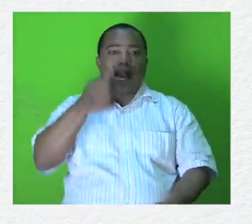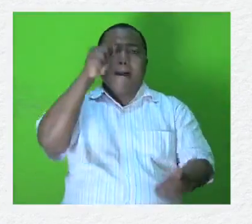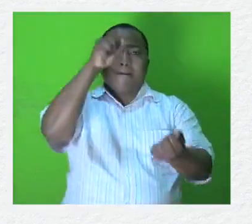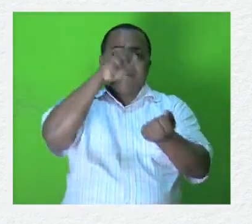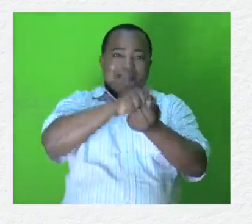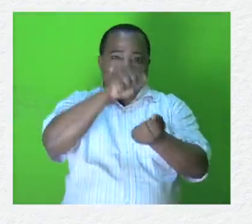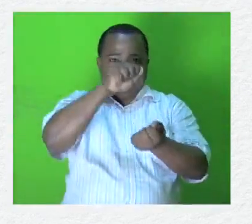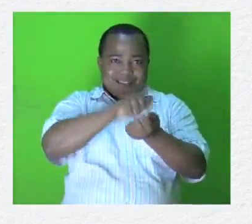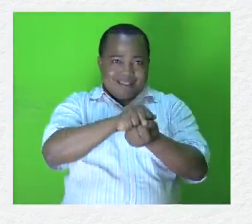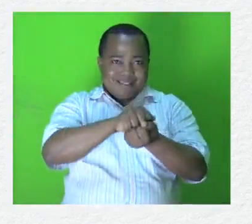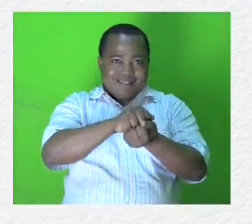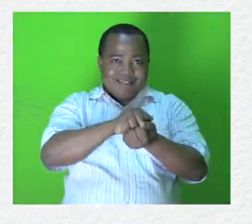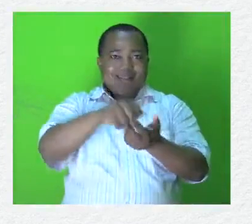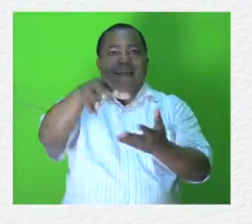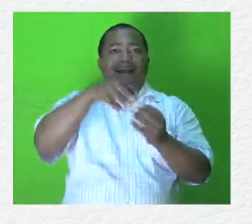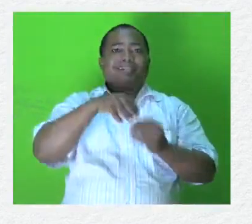Which are metals